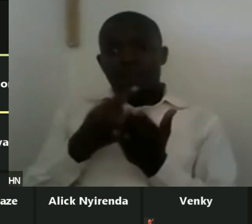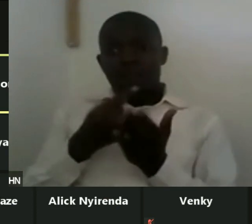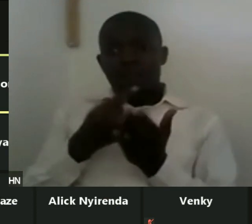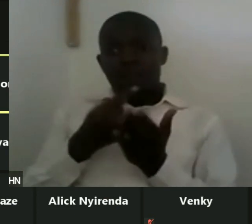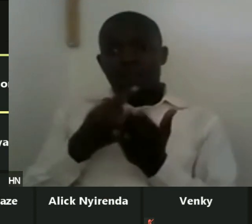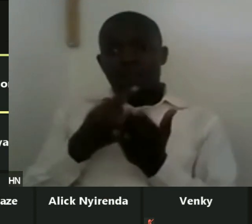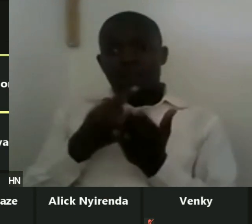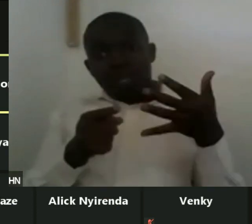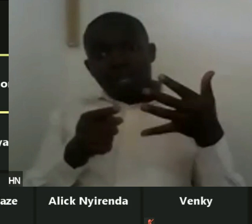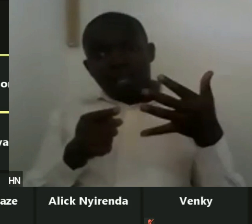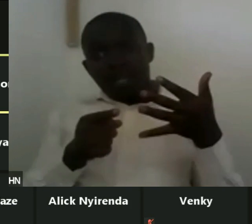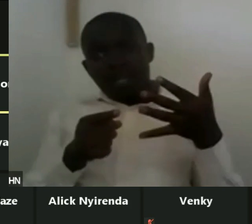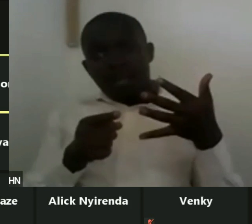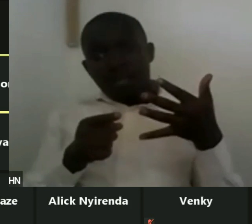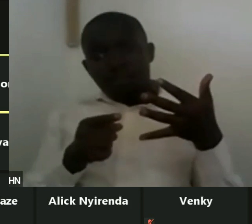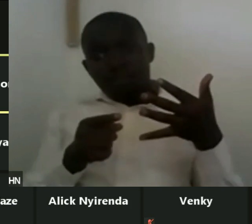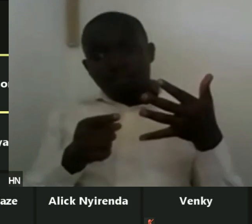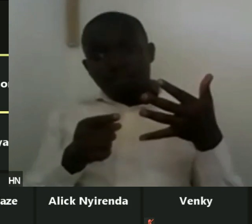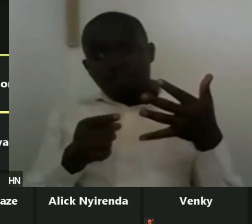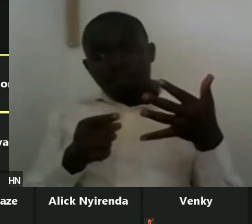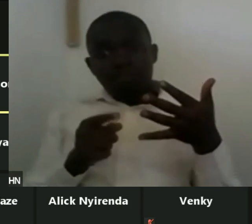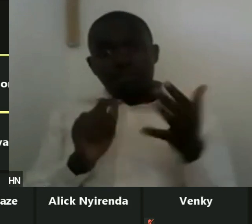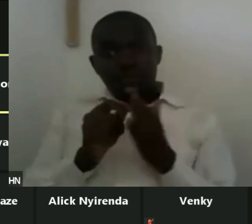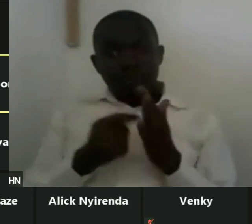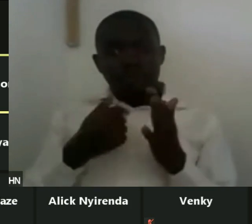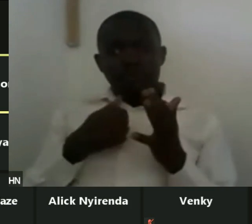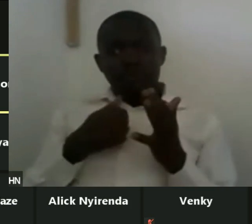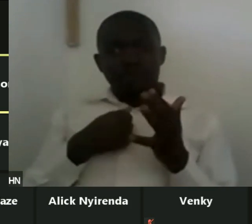aged population, I can add